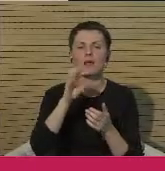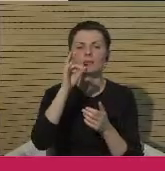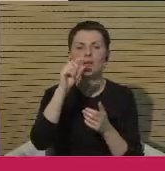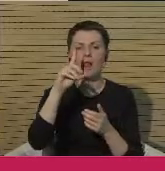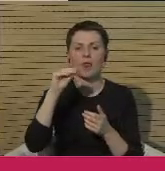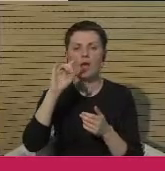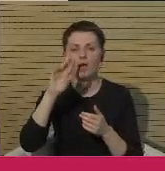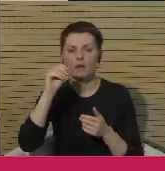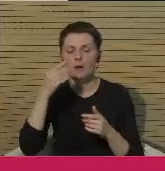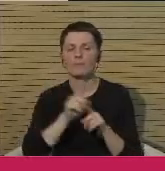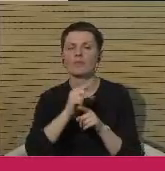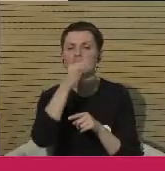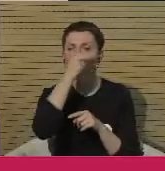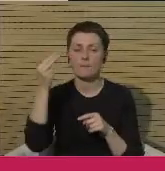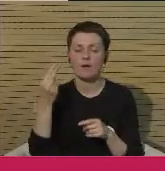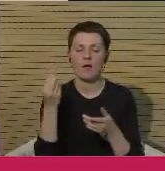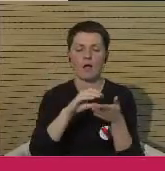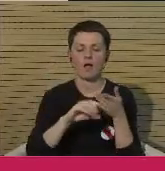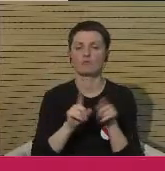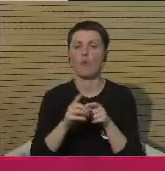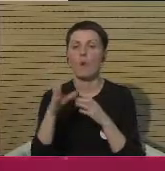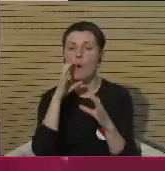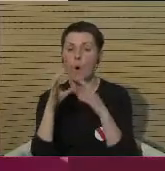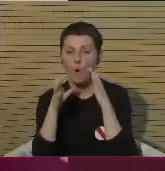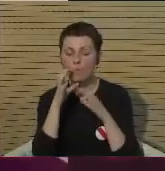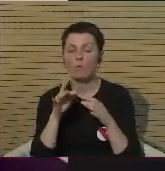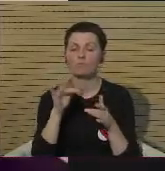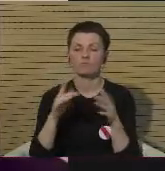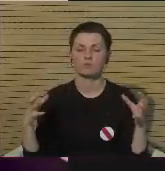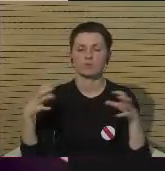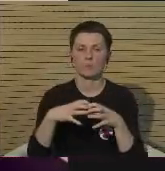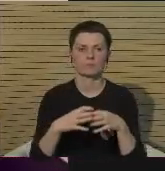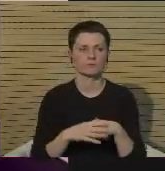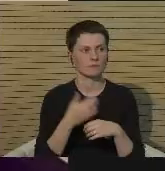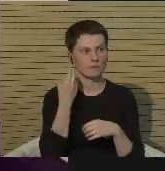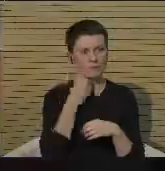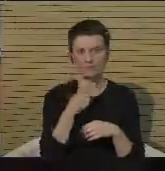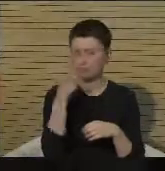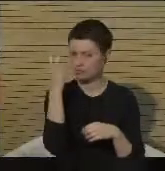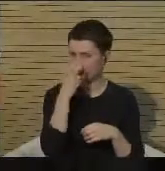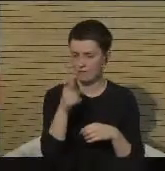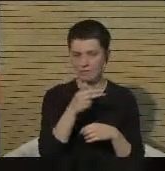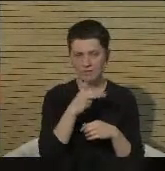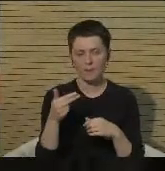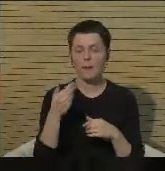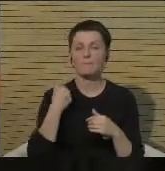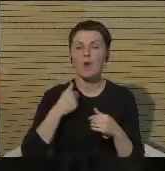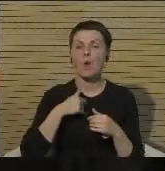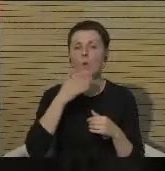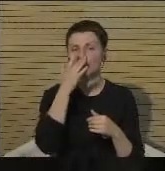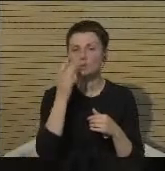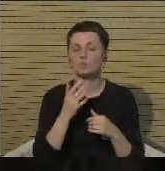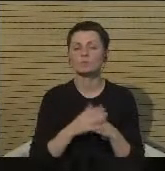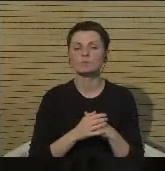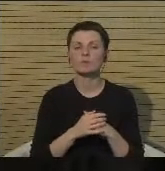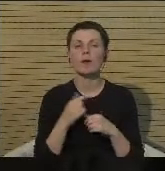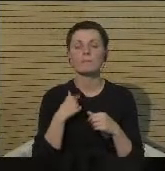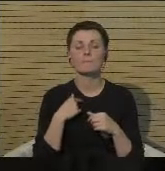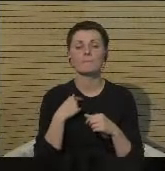app to initiate chats, to transmit messages, to get